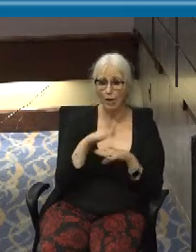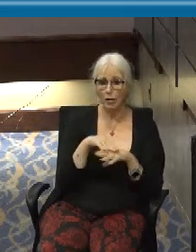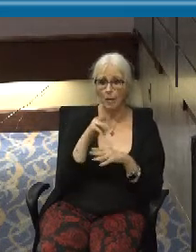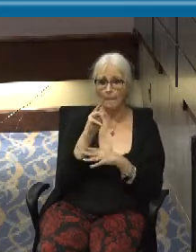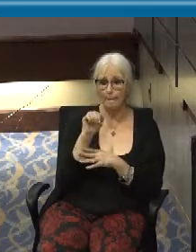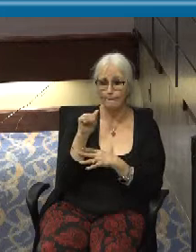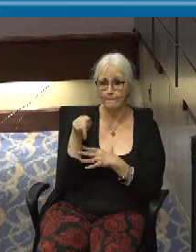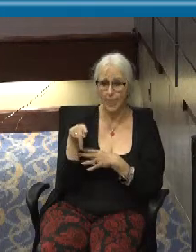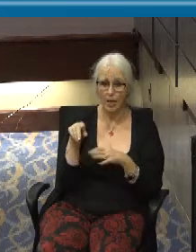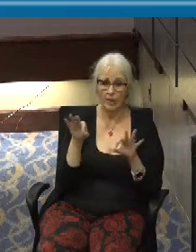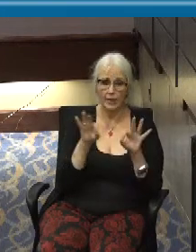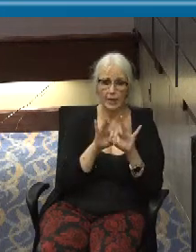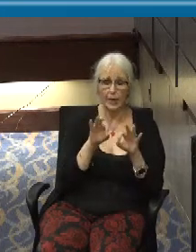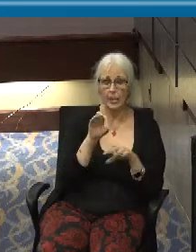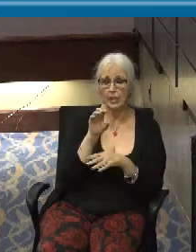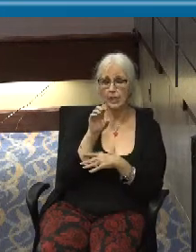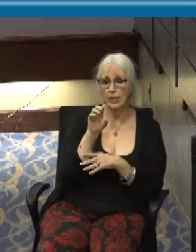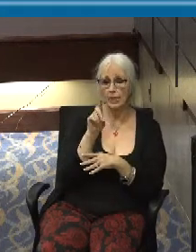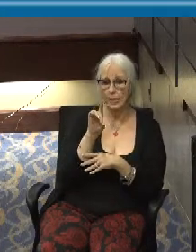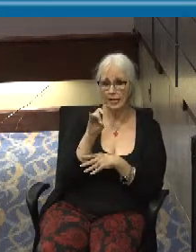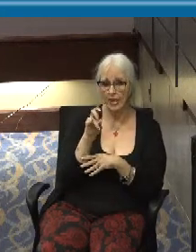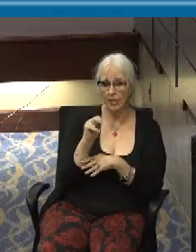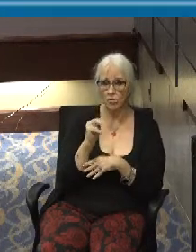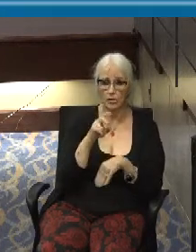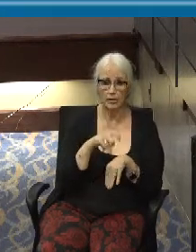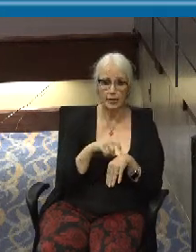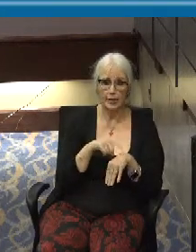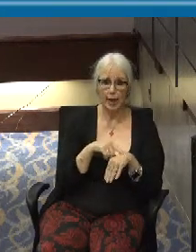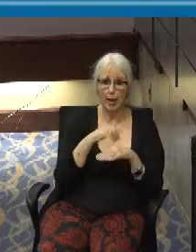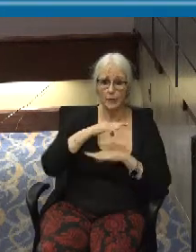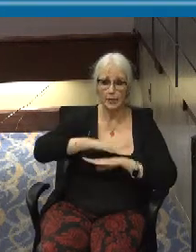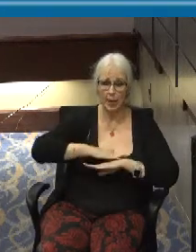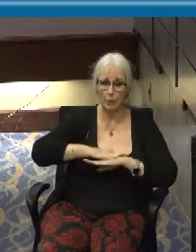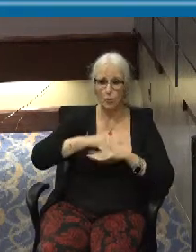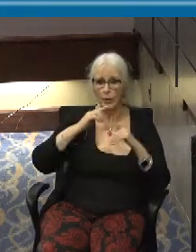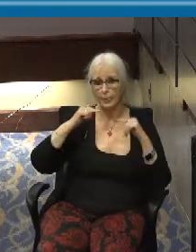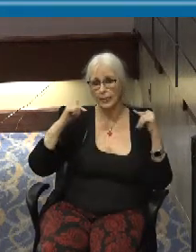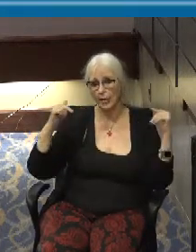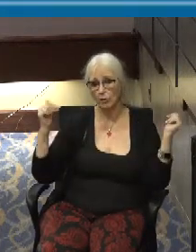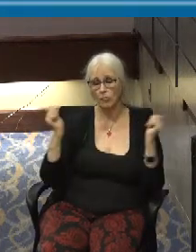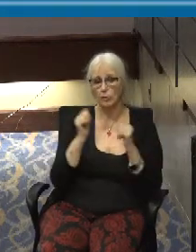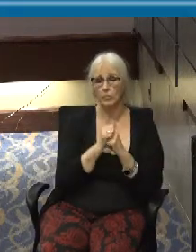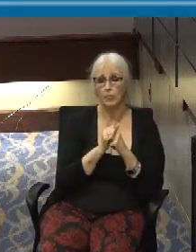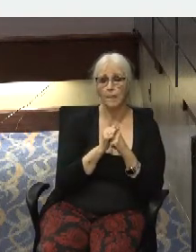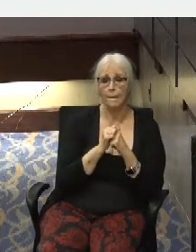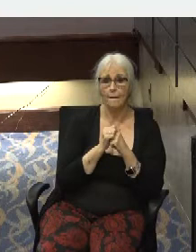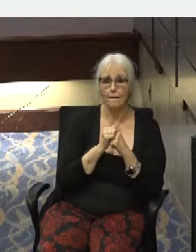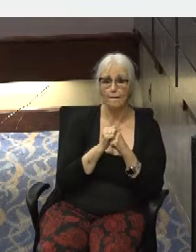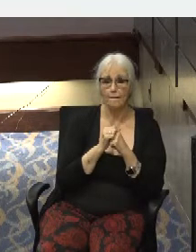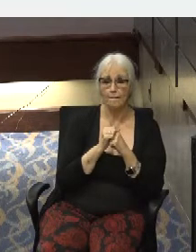key destinations, timetables, et cetera, for the riders in the Waco system.